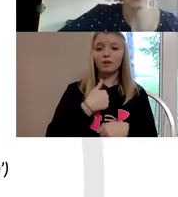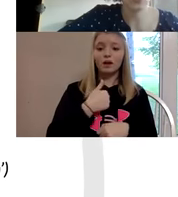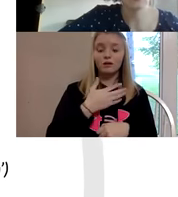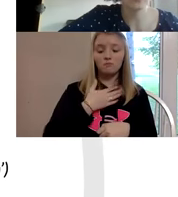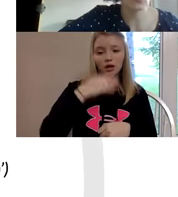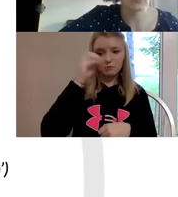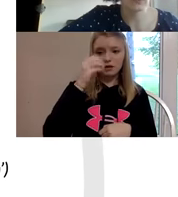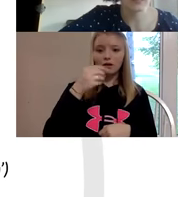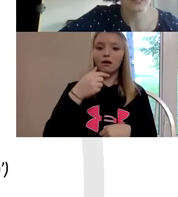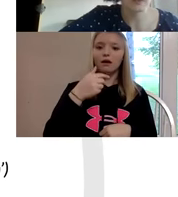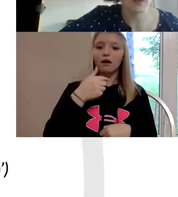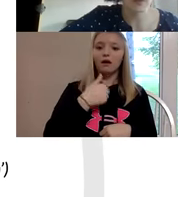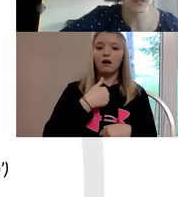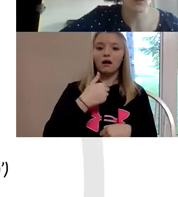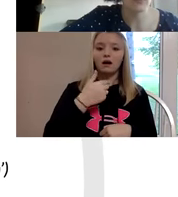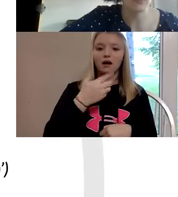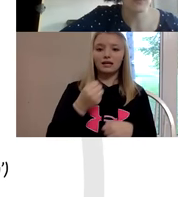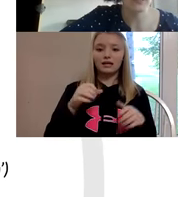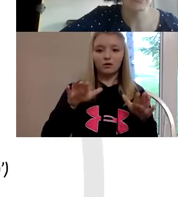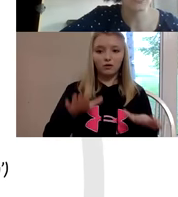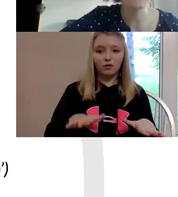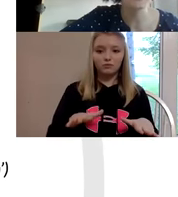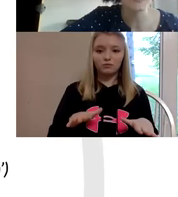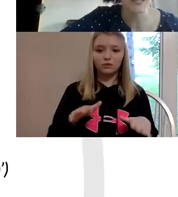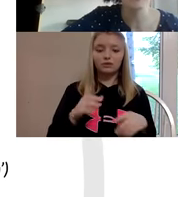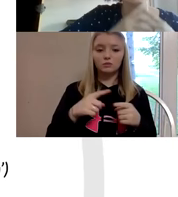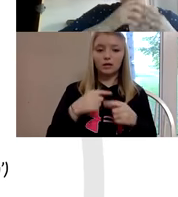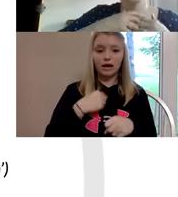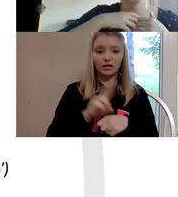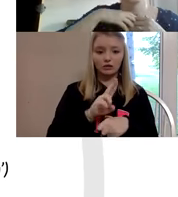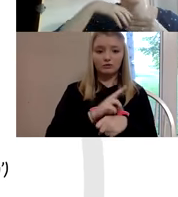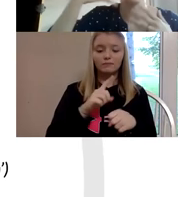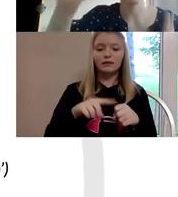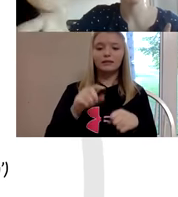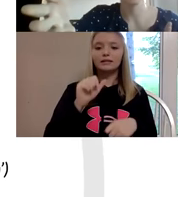get a calmness over myself, but it's not the same